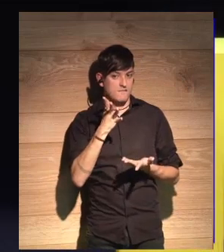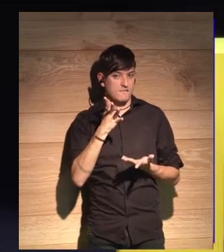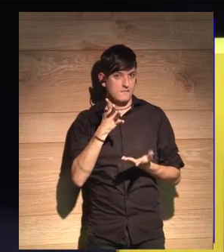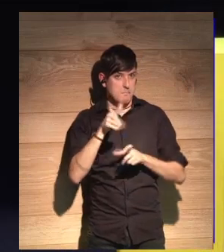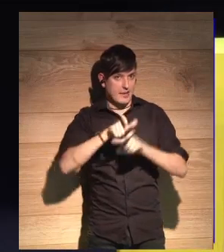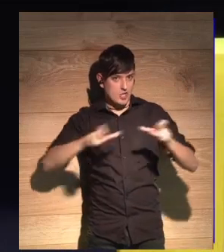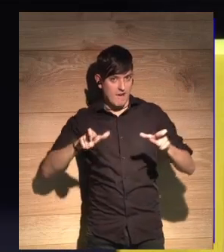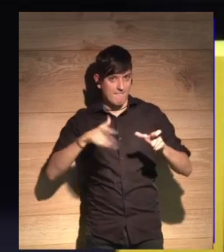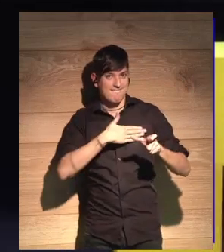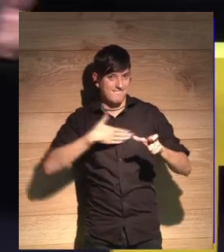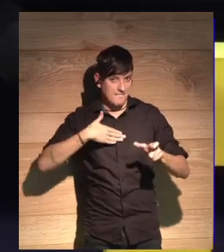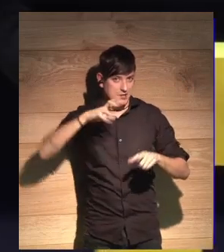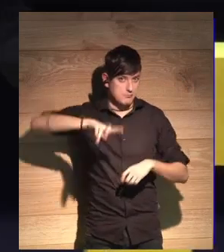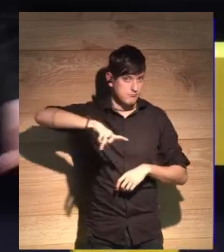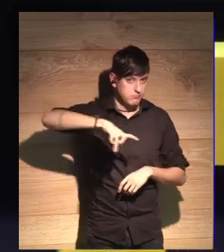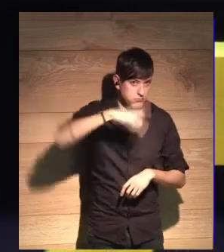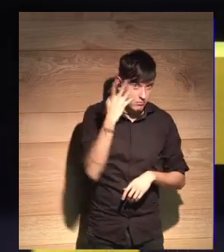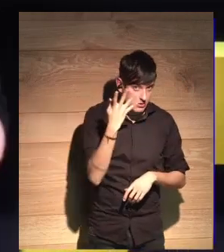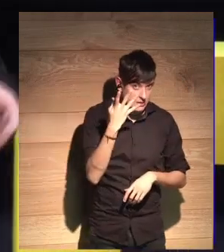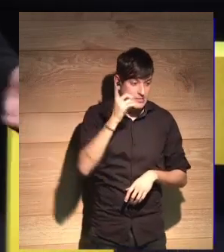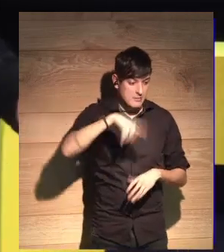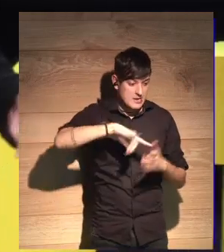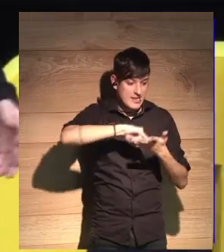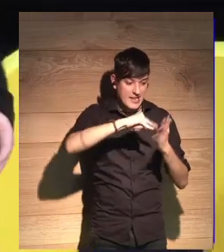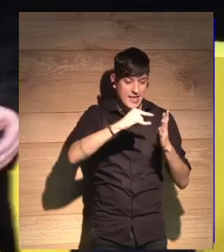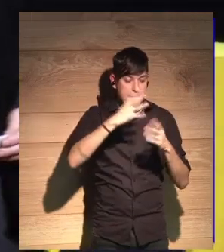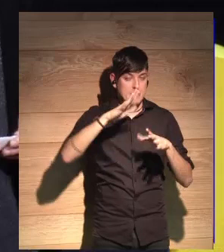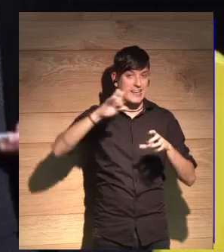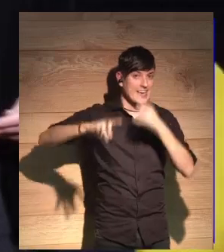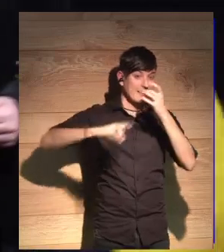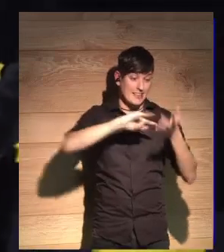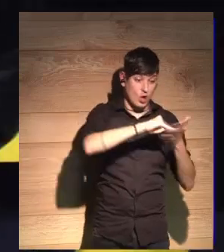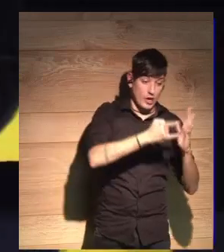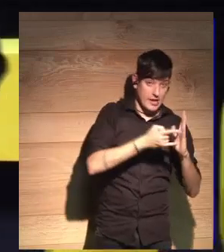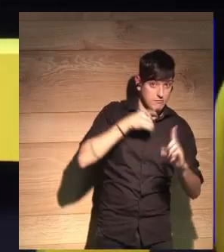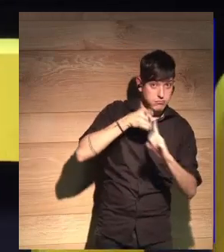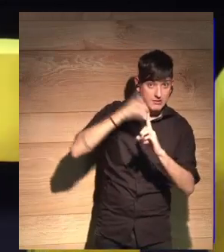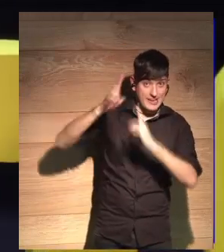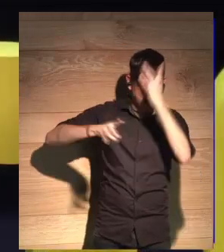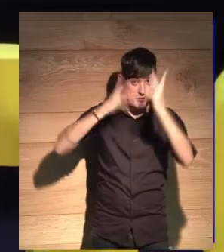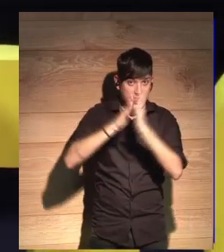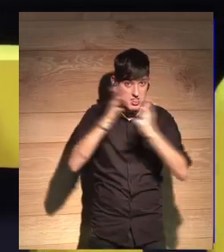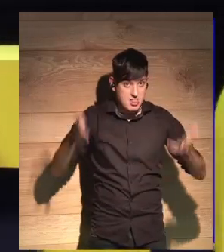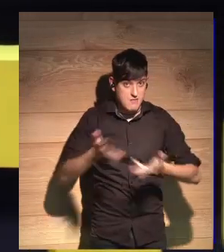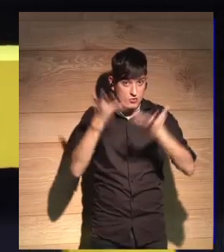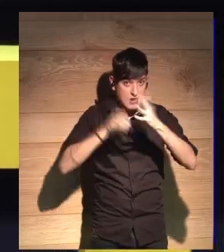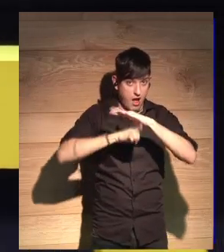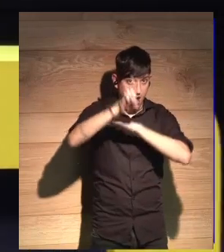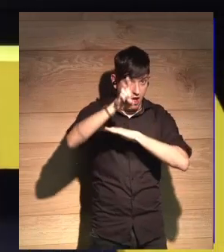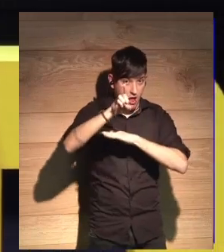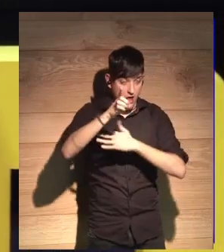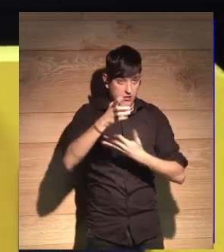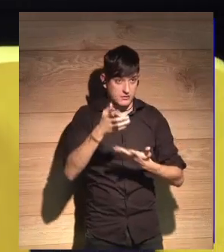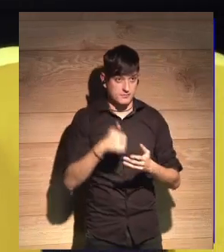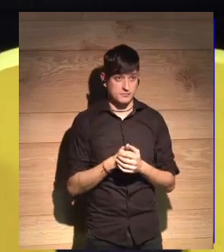are people behind. And at the same time, it promotes creativity or fosters creativity. At least it